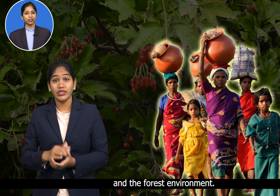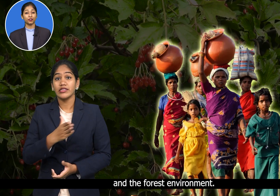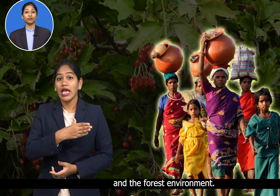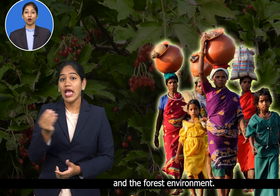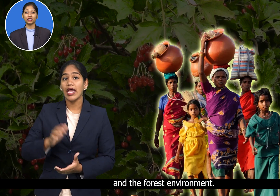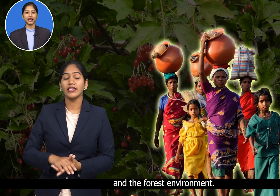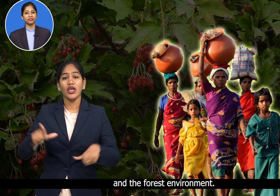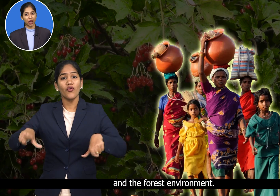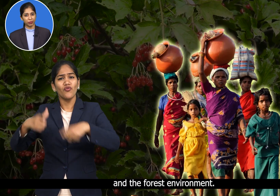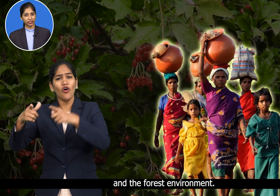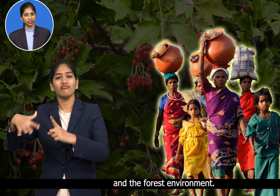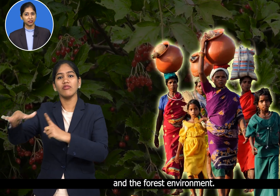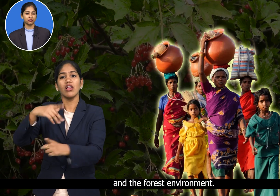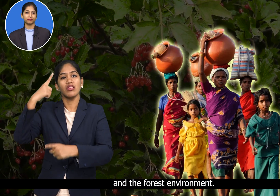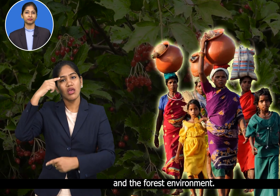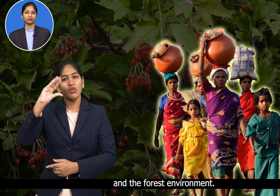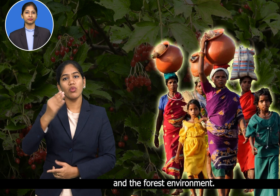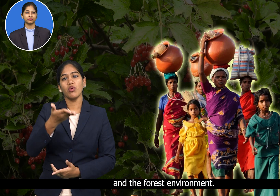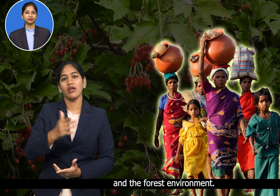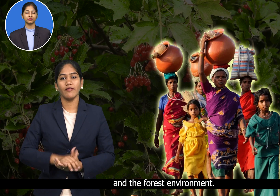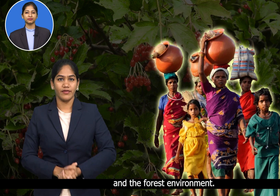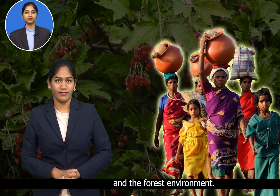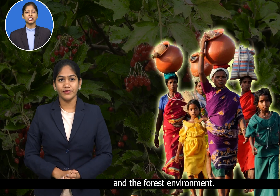and the forest environment.